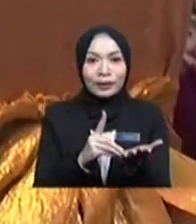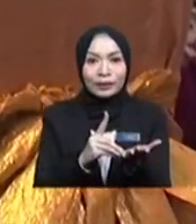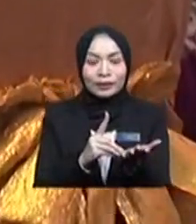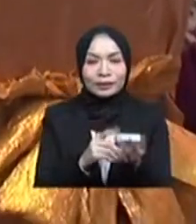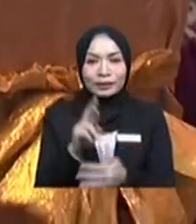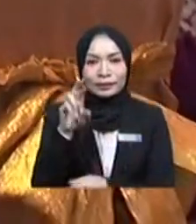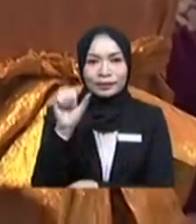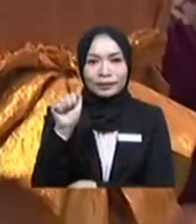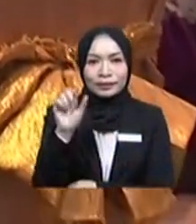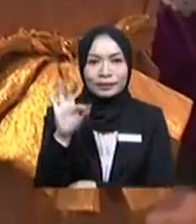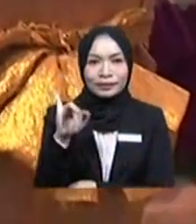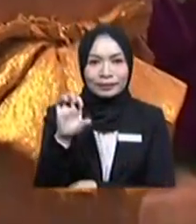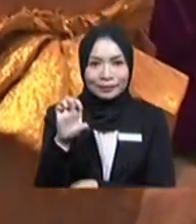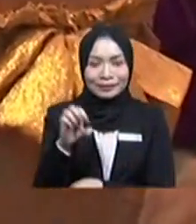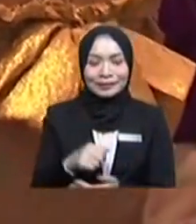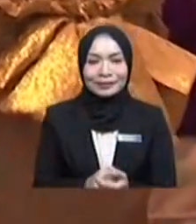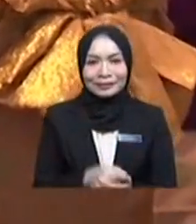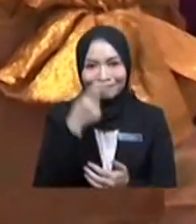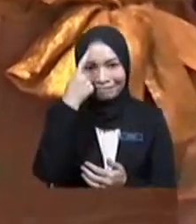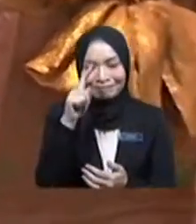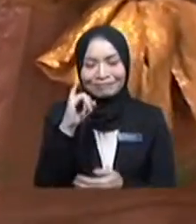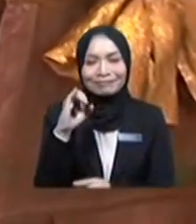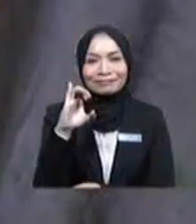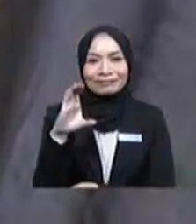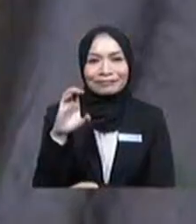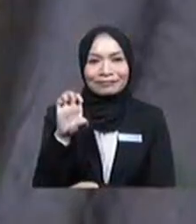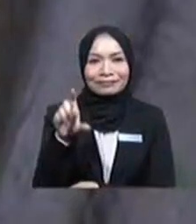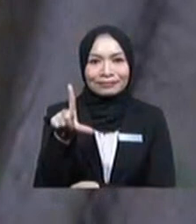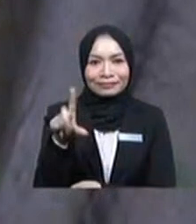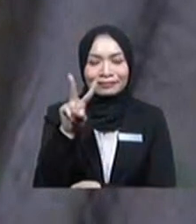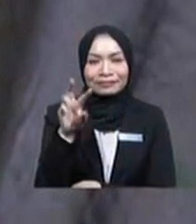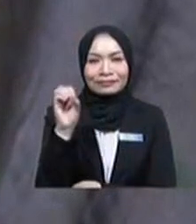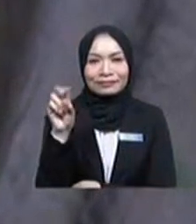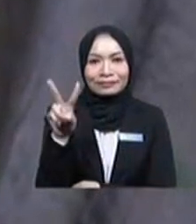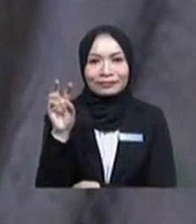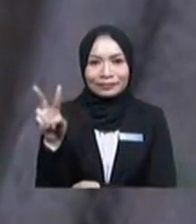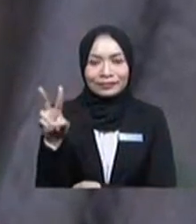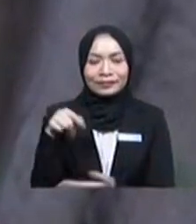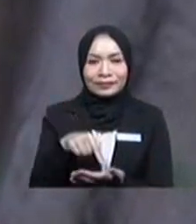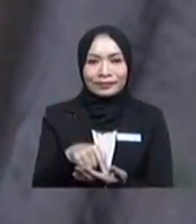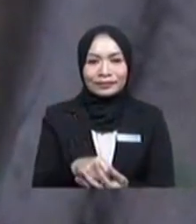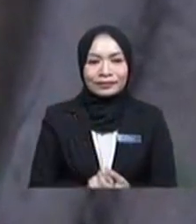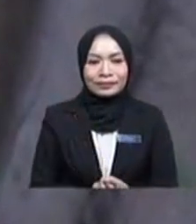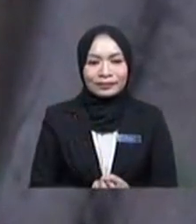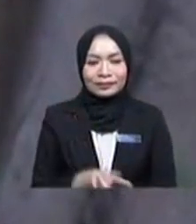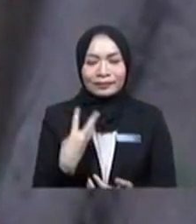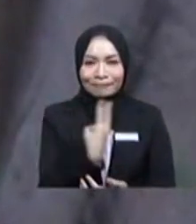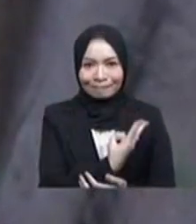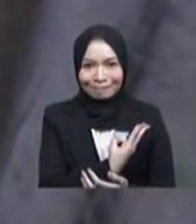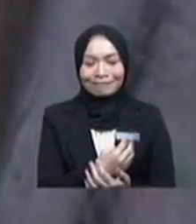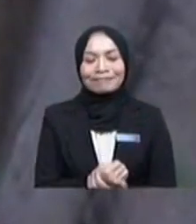on English Language, ISEL 2022. With that, I thank you and wish you a successful